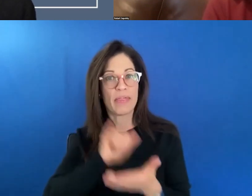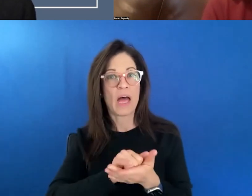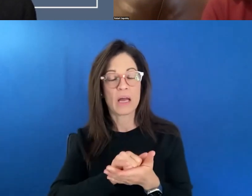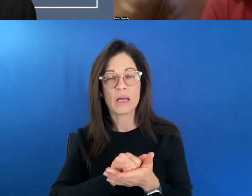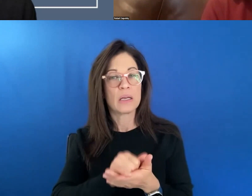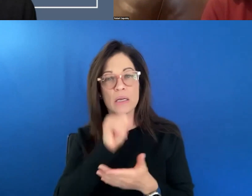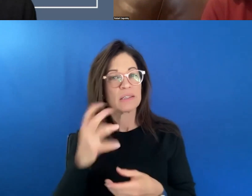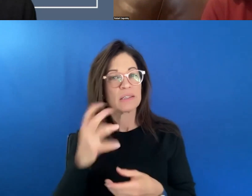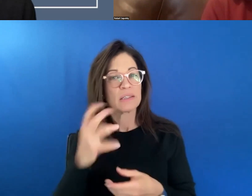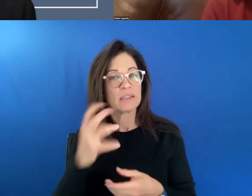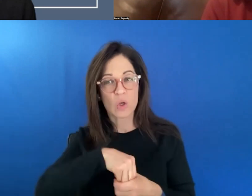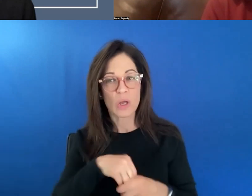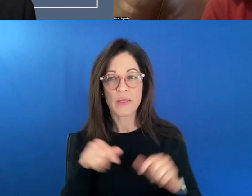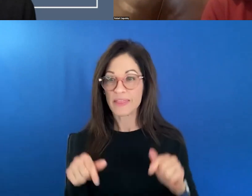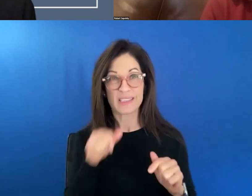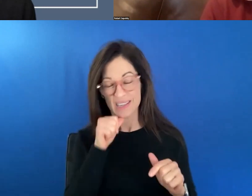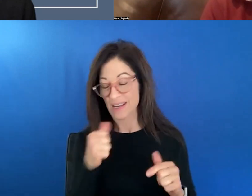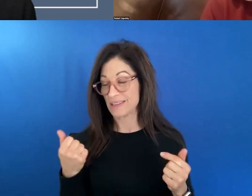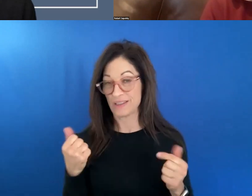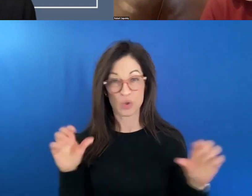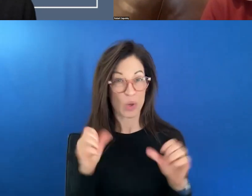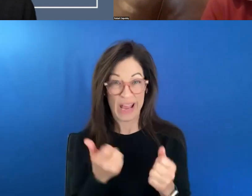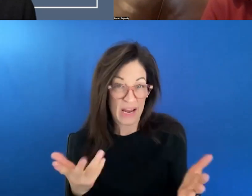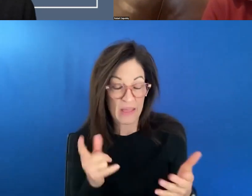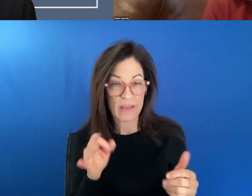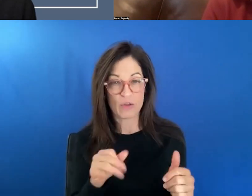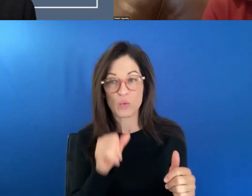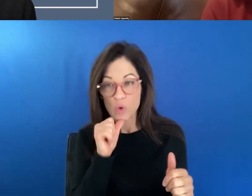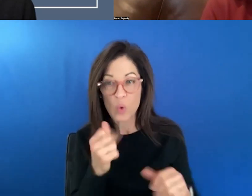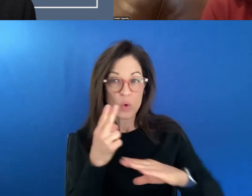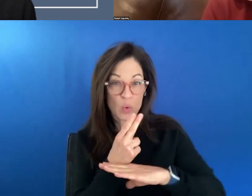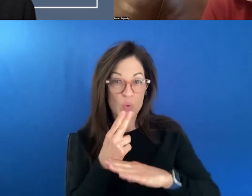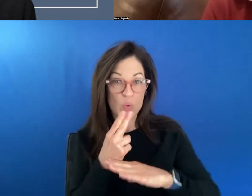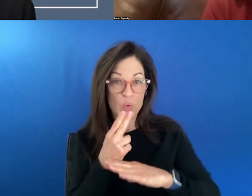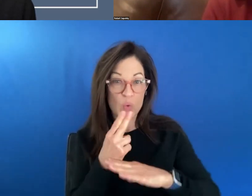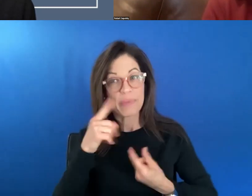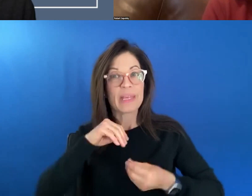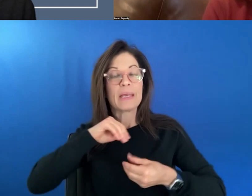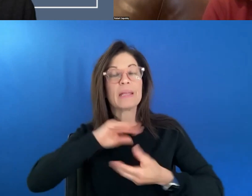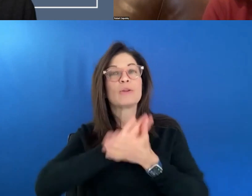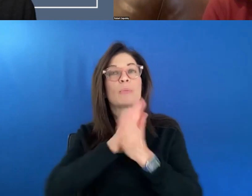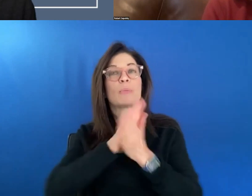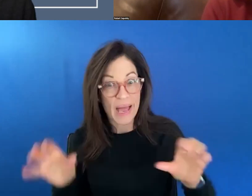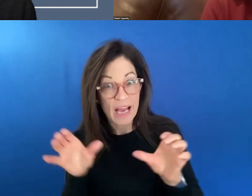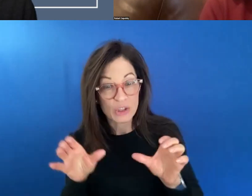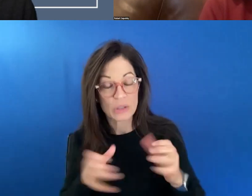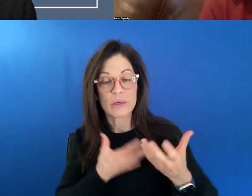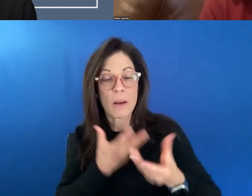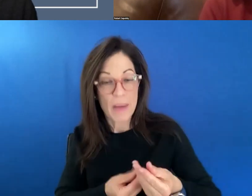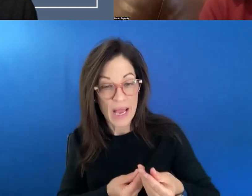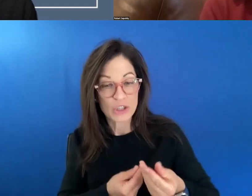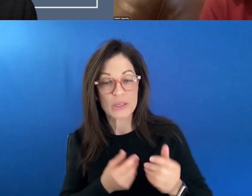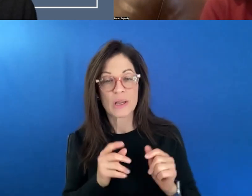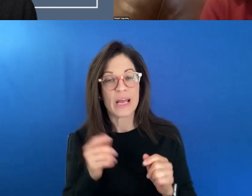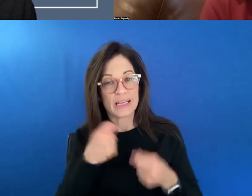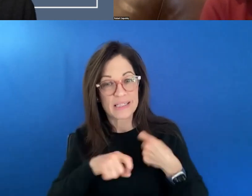that this isn't accomplishing anything if you don't turn that empathy into action, into compassion, rather than